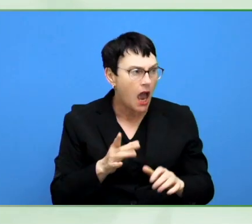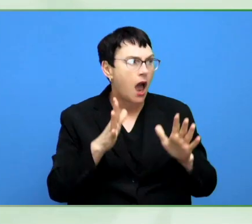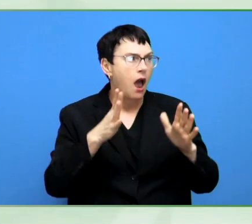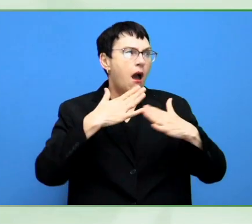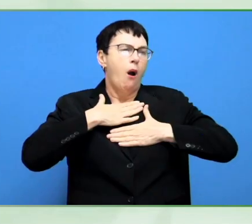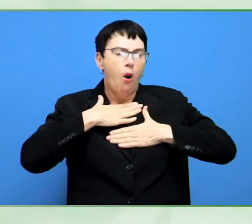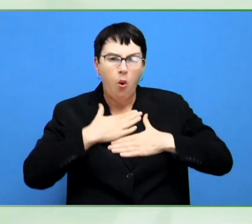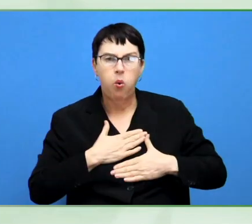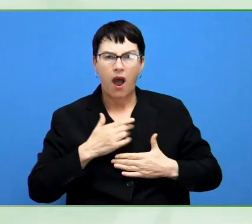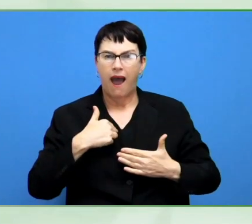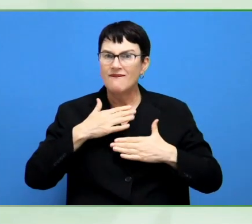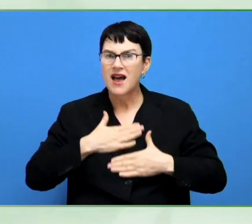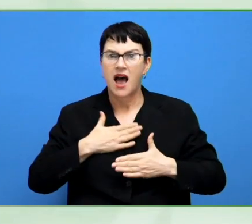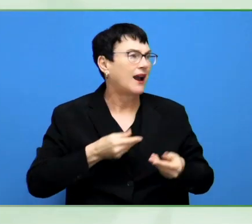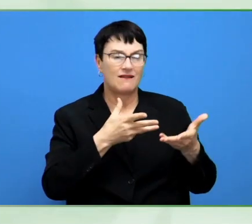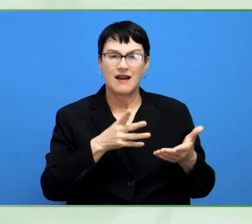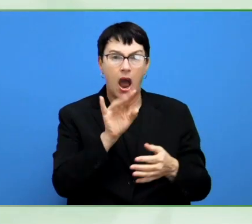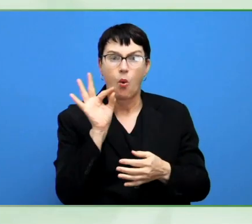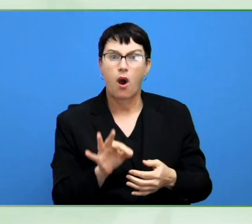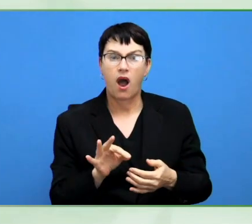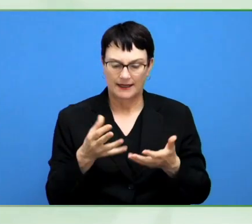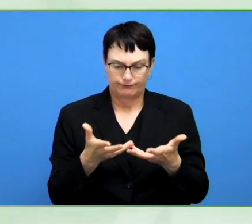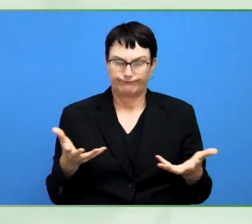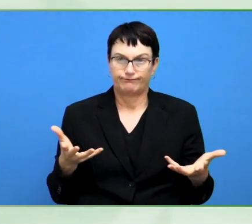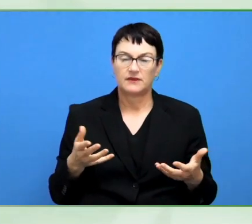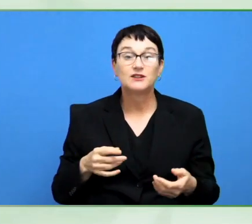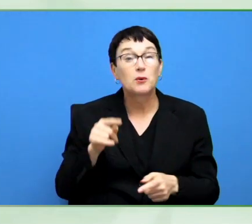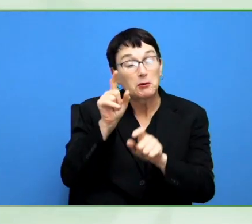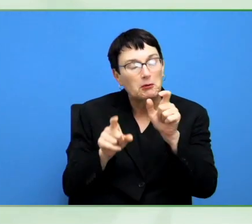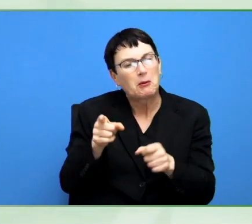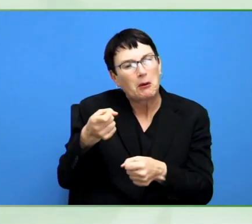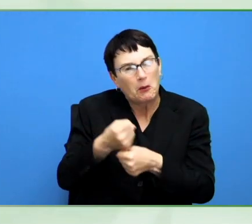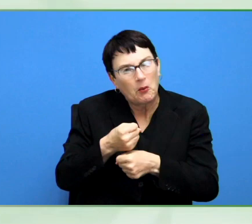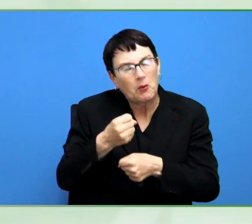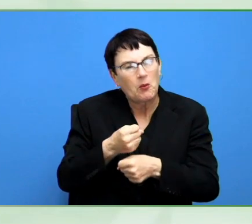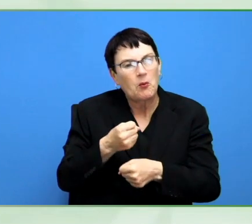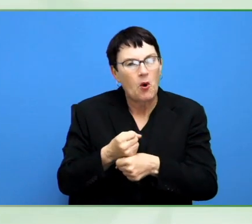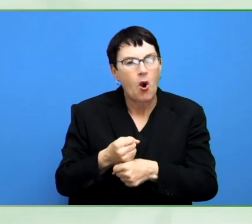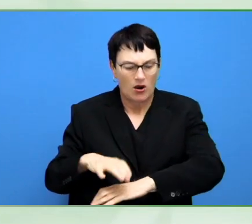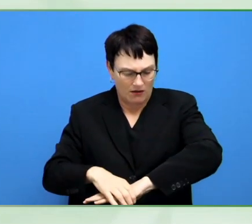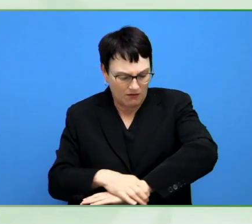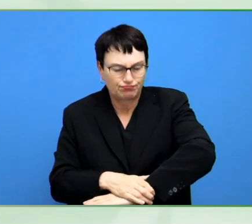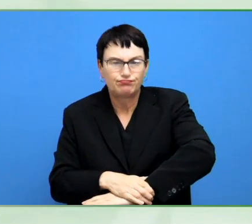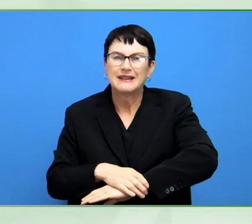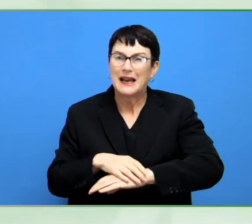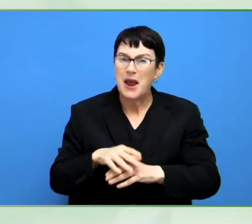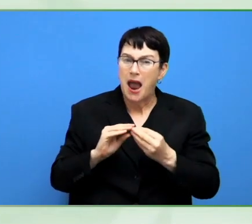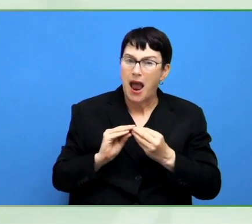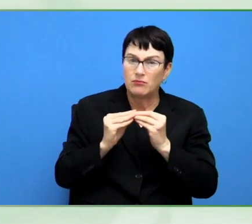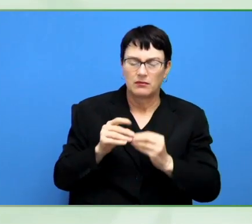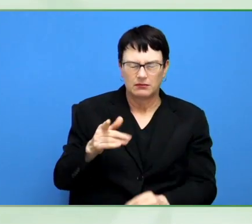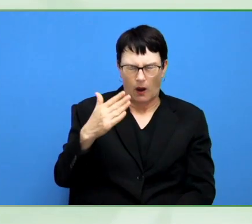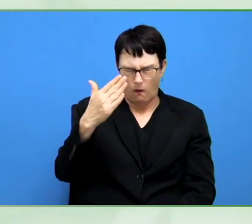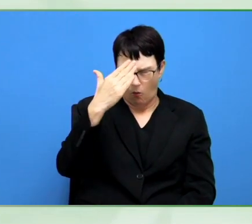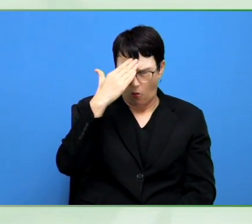this equipment, because the prosthetists know how valuable it is, how expensive it is to patients, and to throw it out and discard it is really